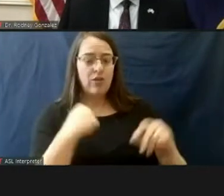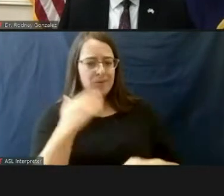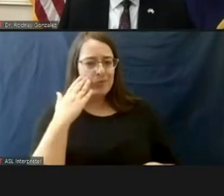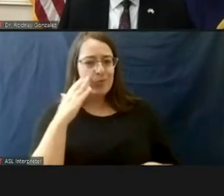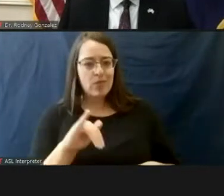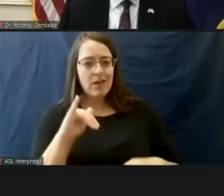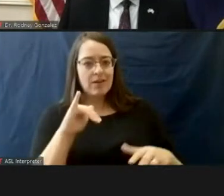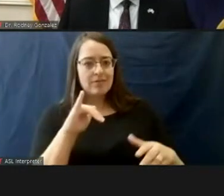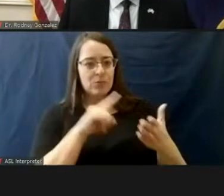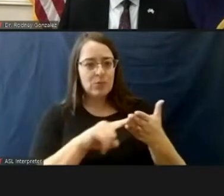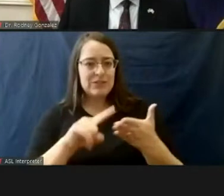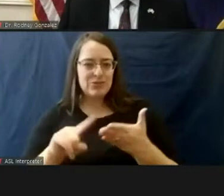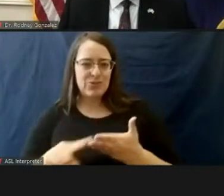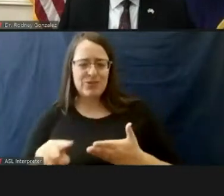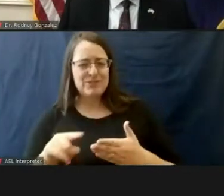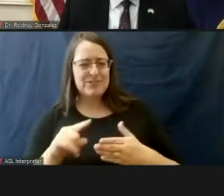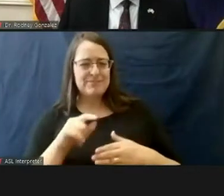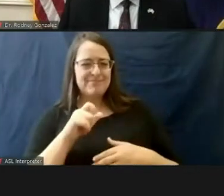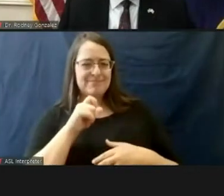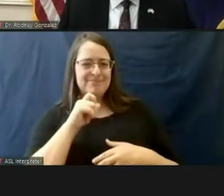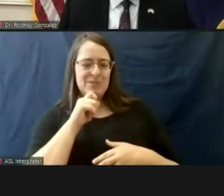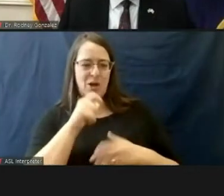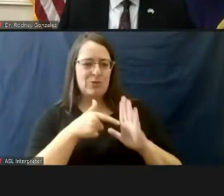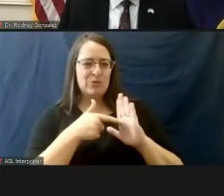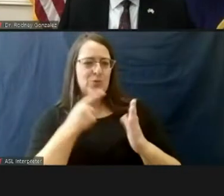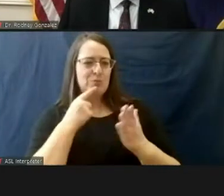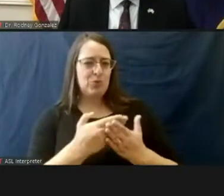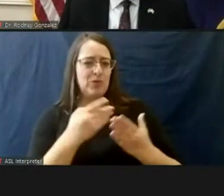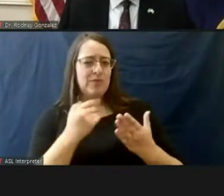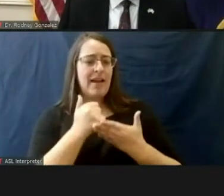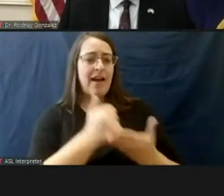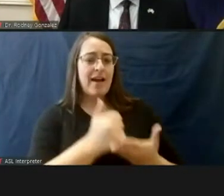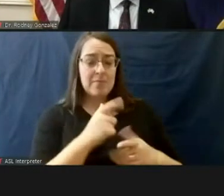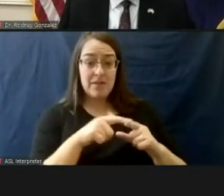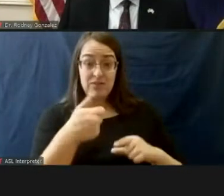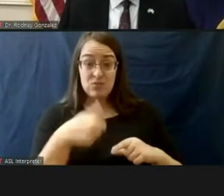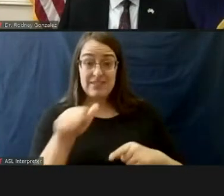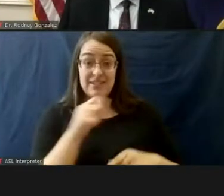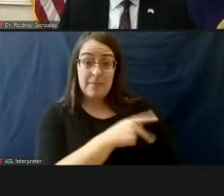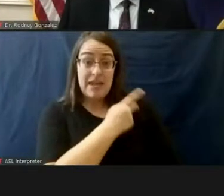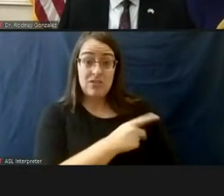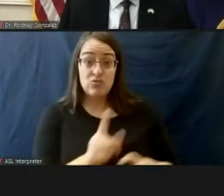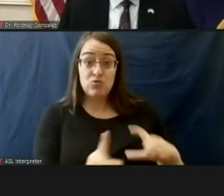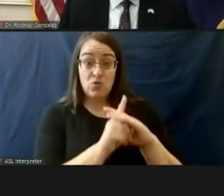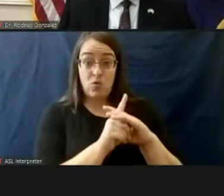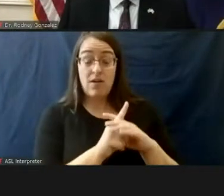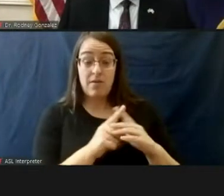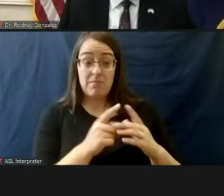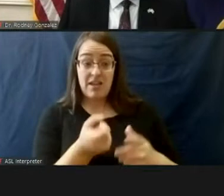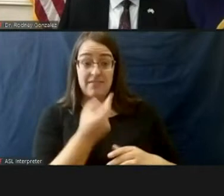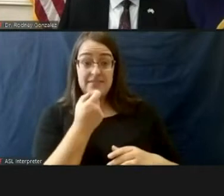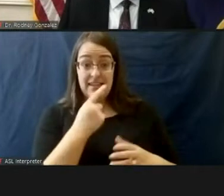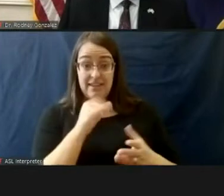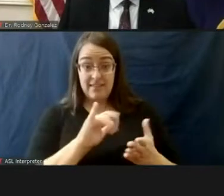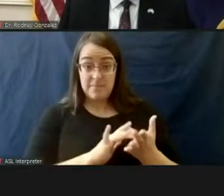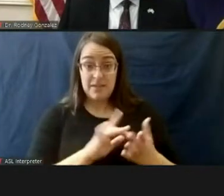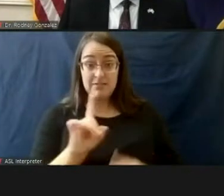still inconclusive, but have any of y'all had any patients that have actually showed up in facilities that have taken it?